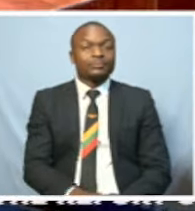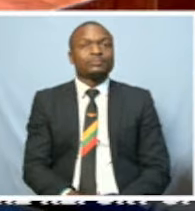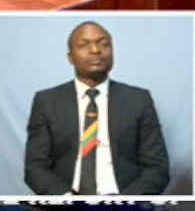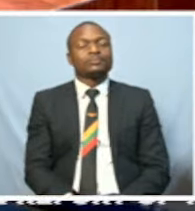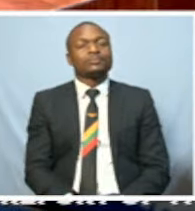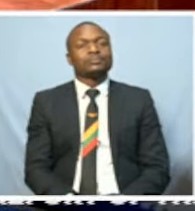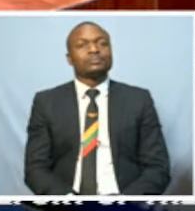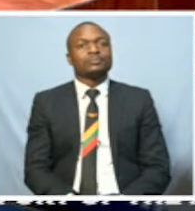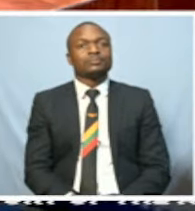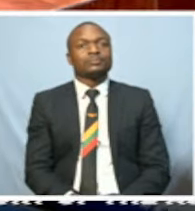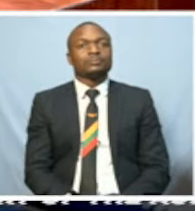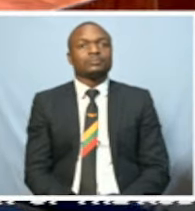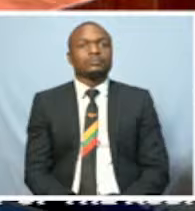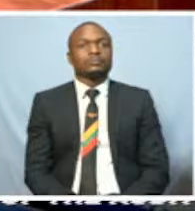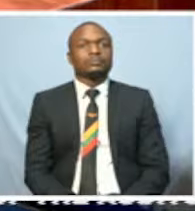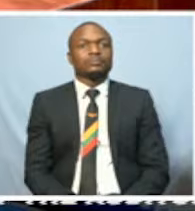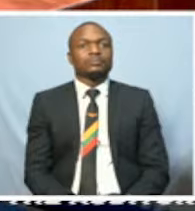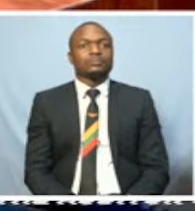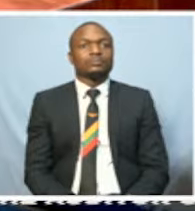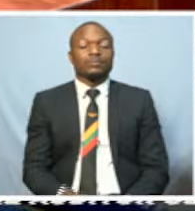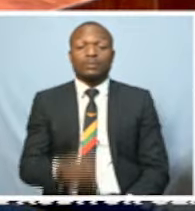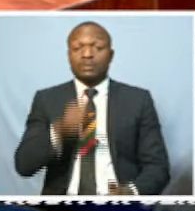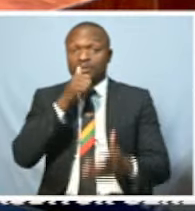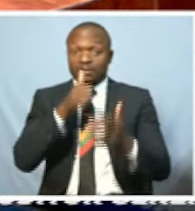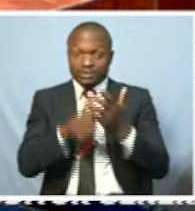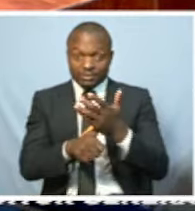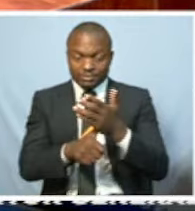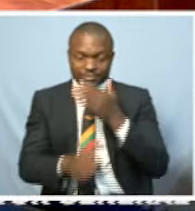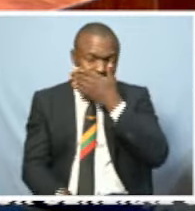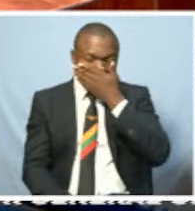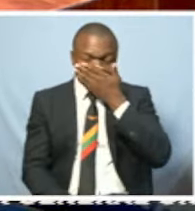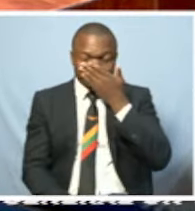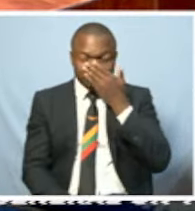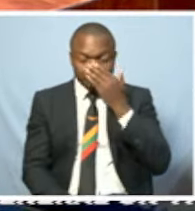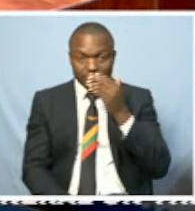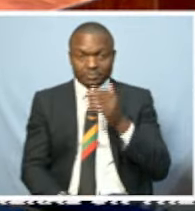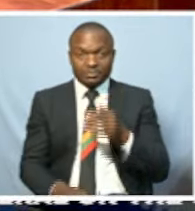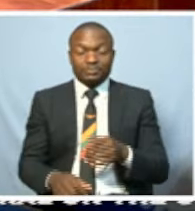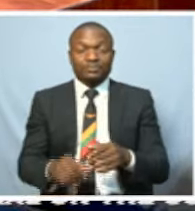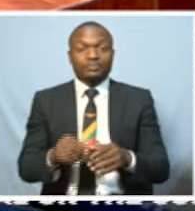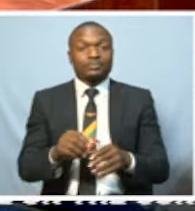is the letter of offer